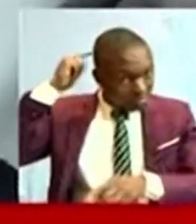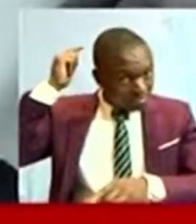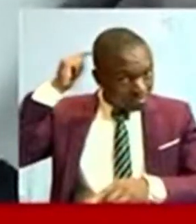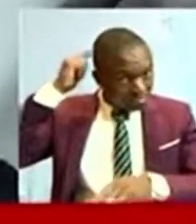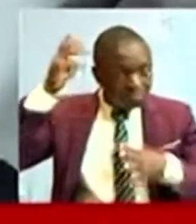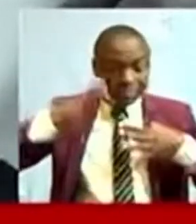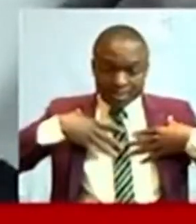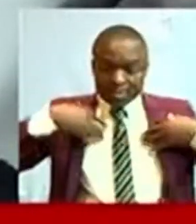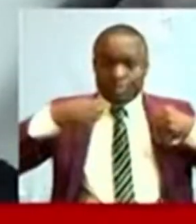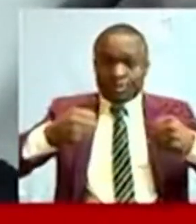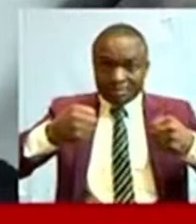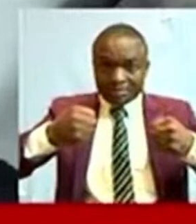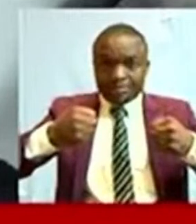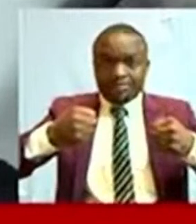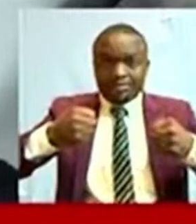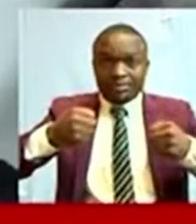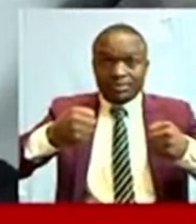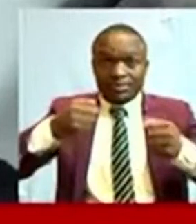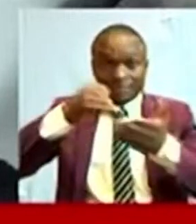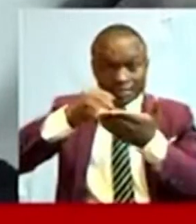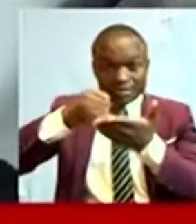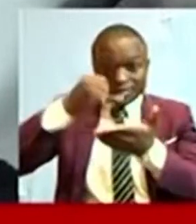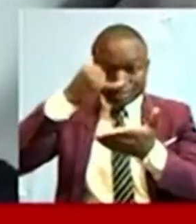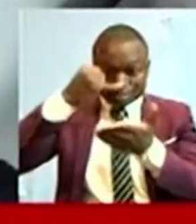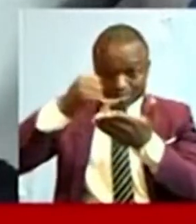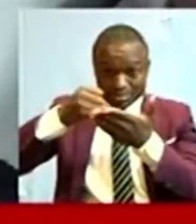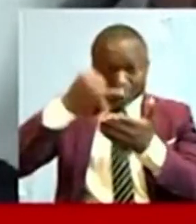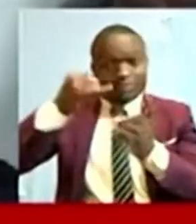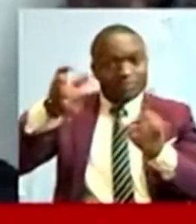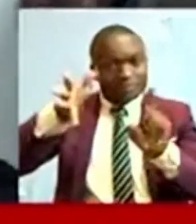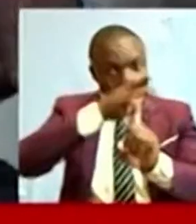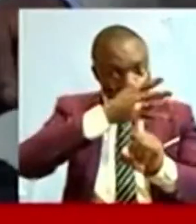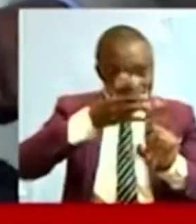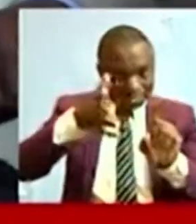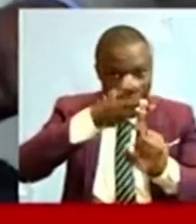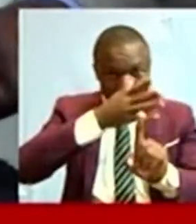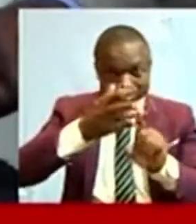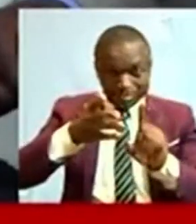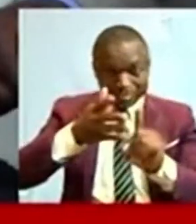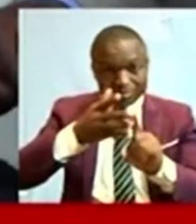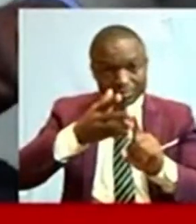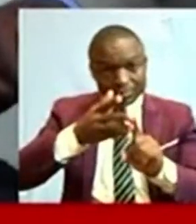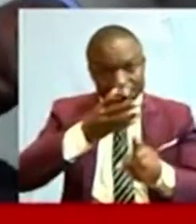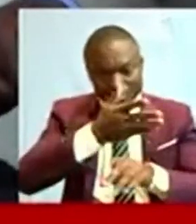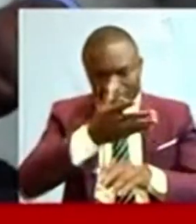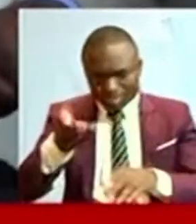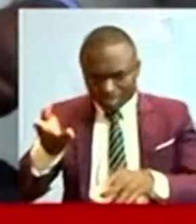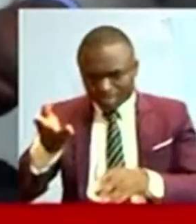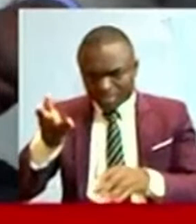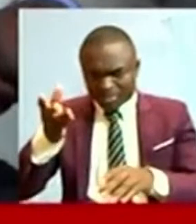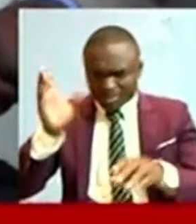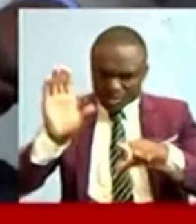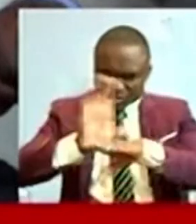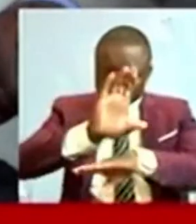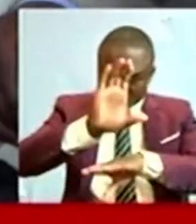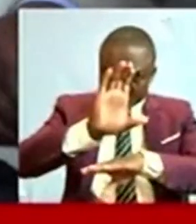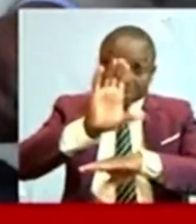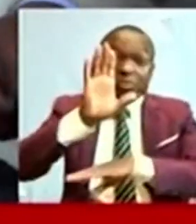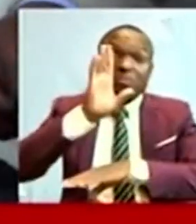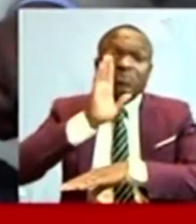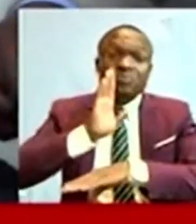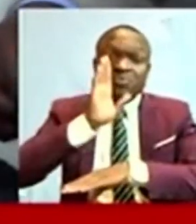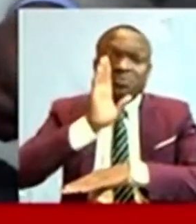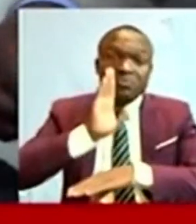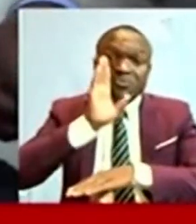management. And the indicator was to measure the percentage of mental disorder caused by alcohol, which